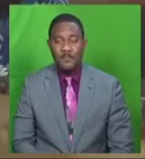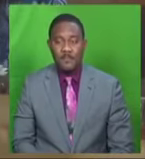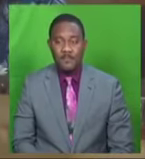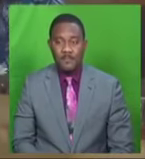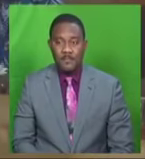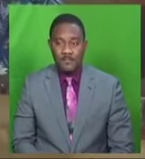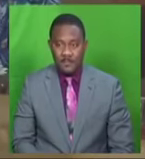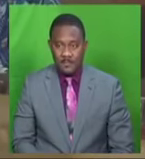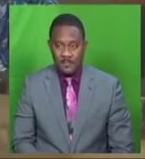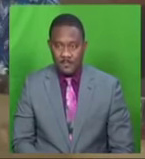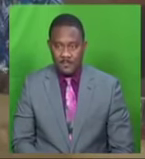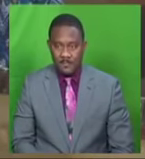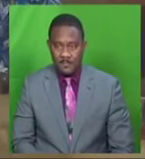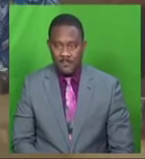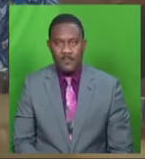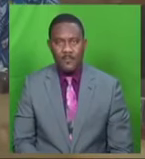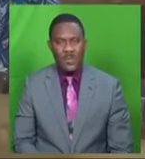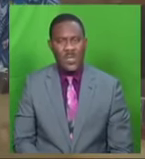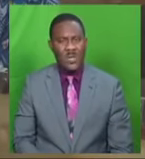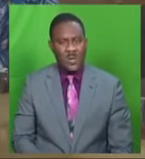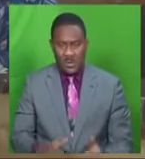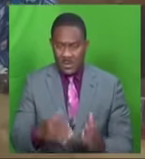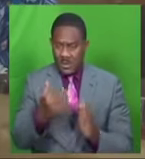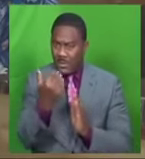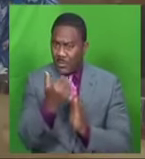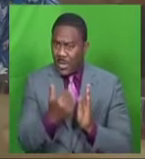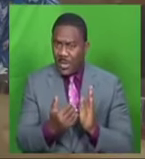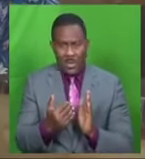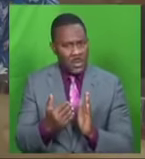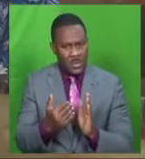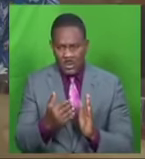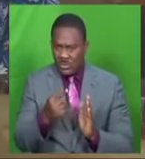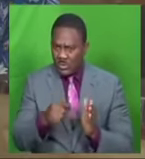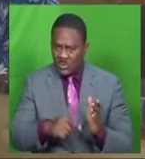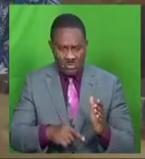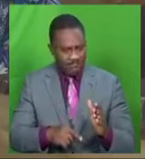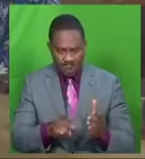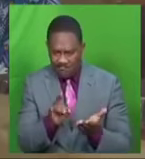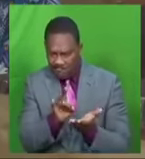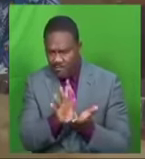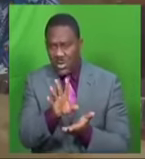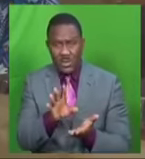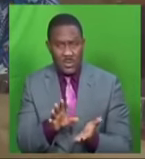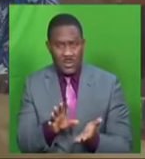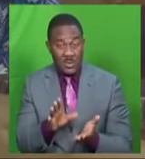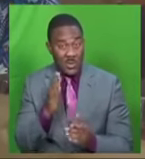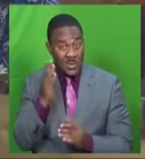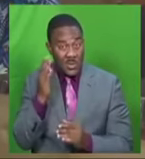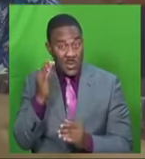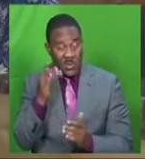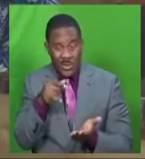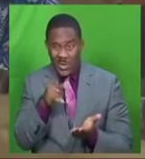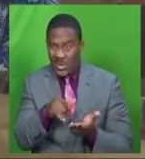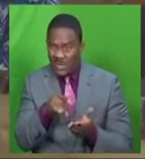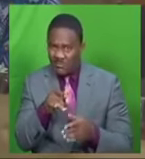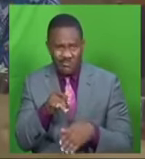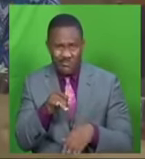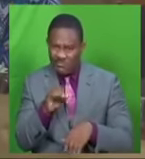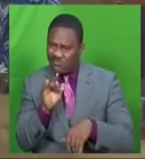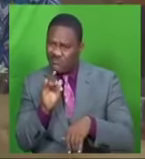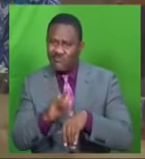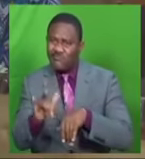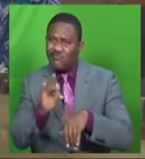all of us, to throw away this budget. Yes. All of us to throw away this budget because it doesn't carry anything good for the people